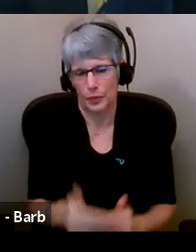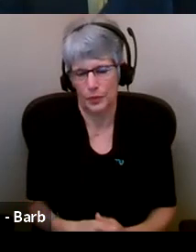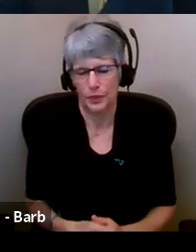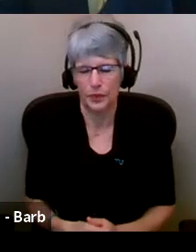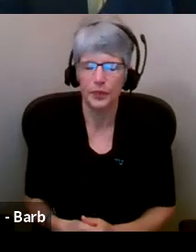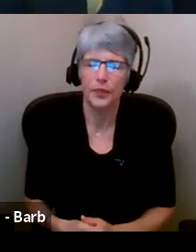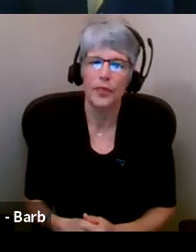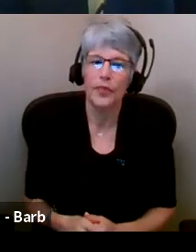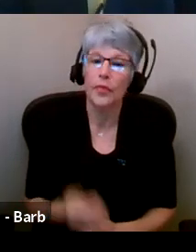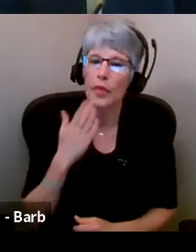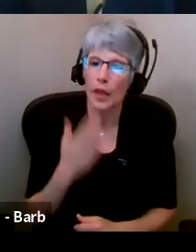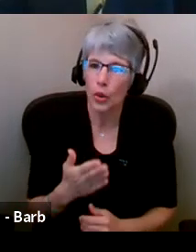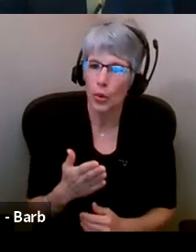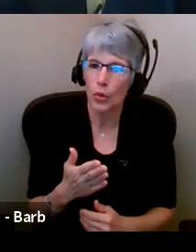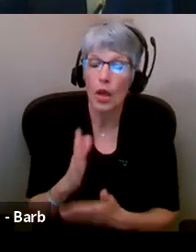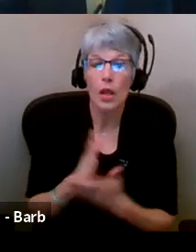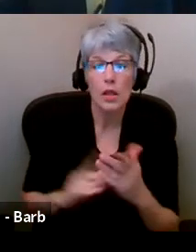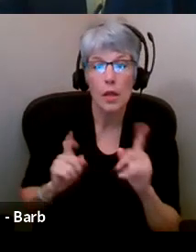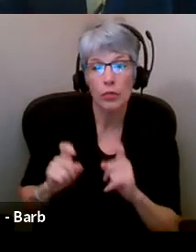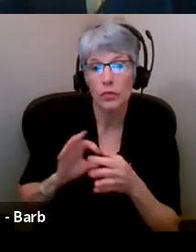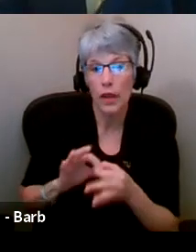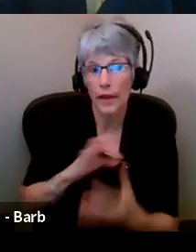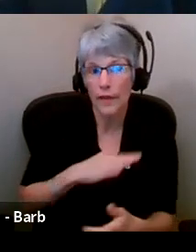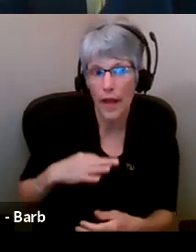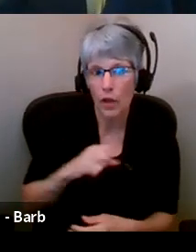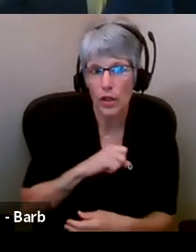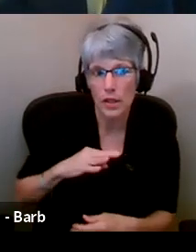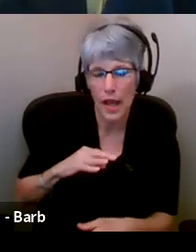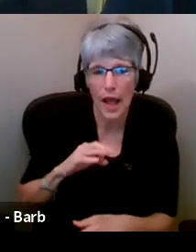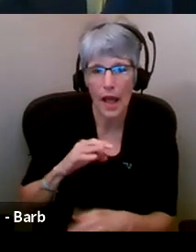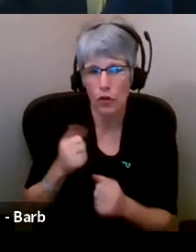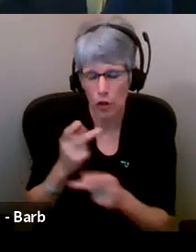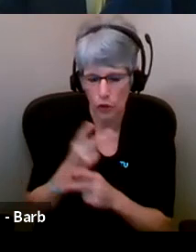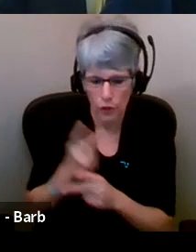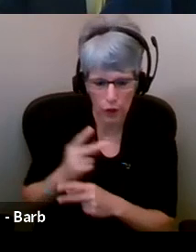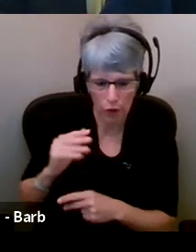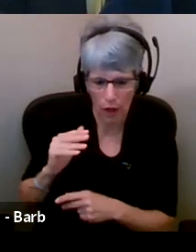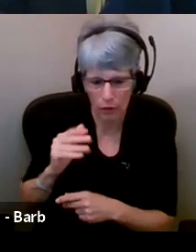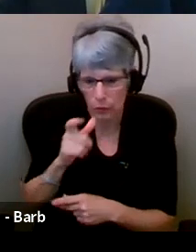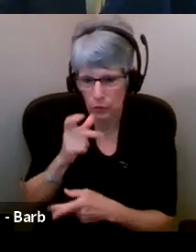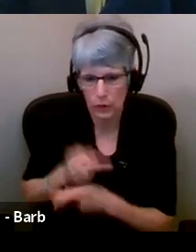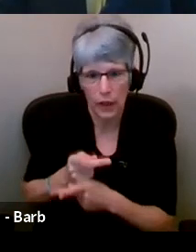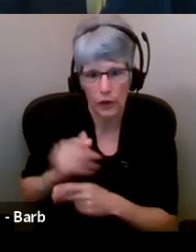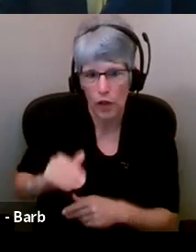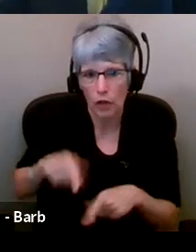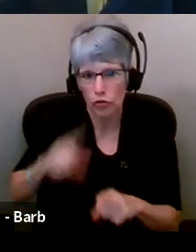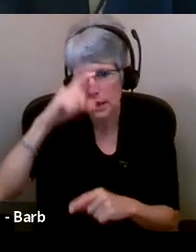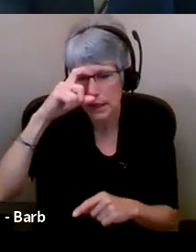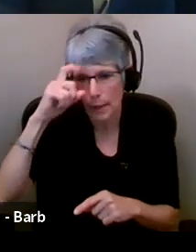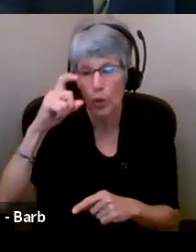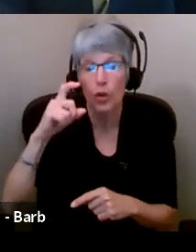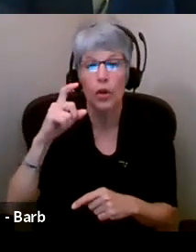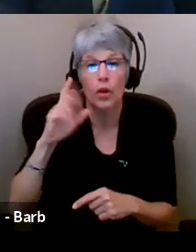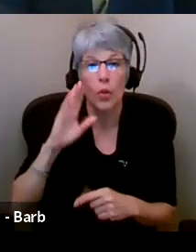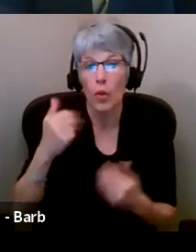Thank you. I have some questions in from faculty and staff who are working on figuring out their childcare situations for the summer. Are we going to have